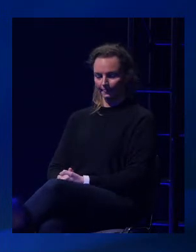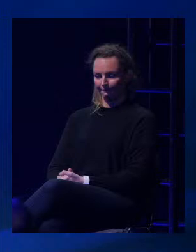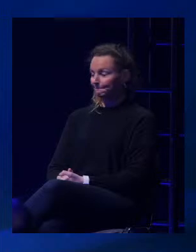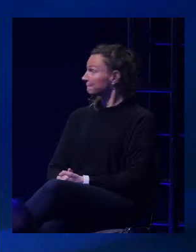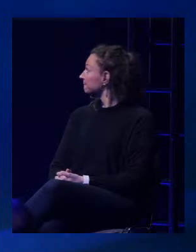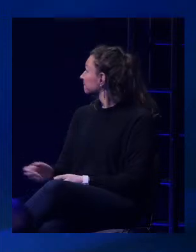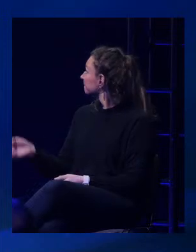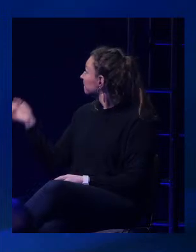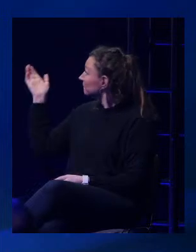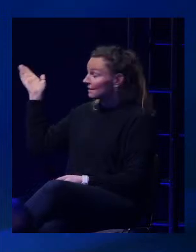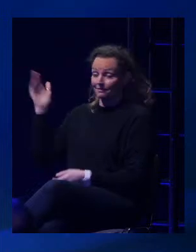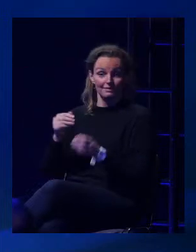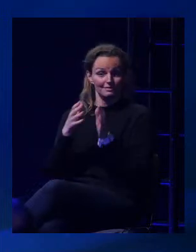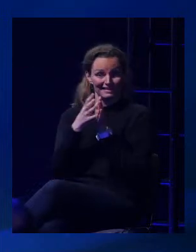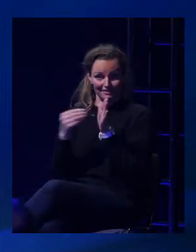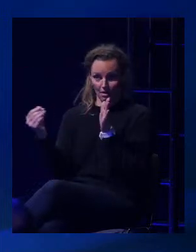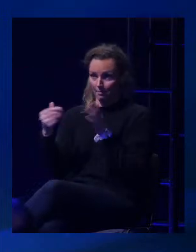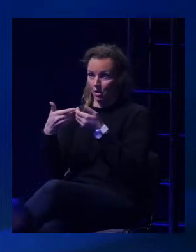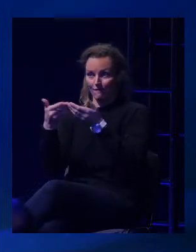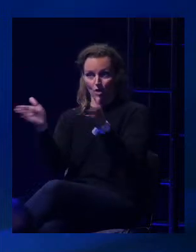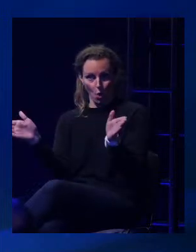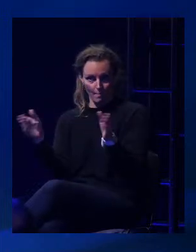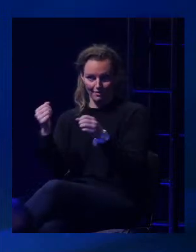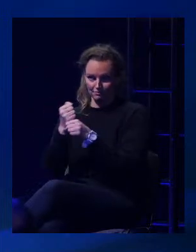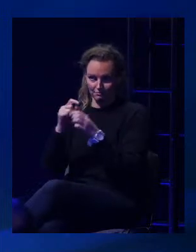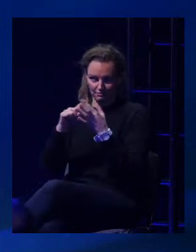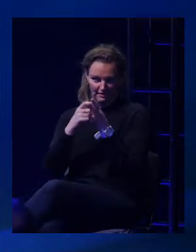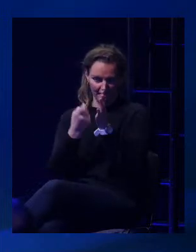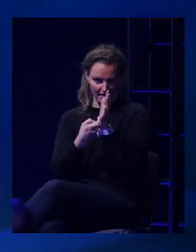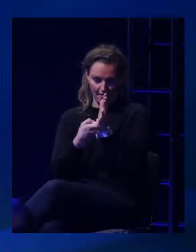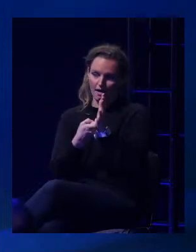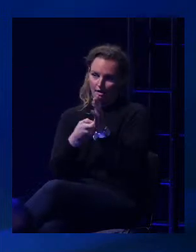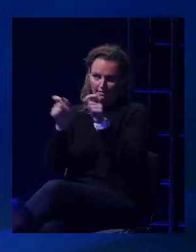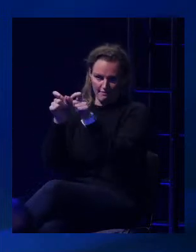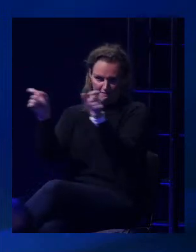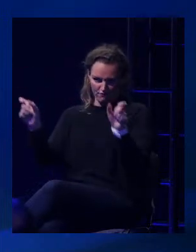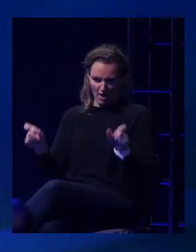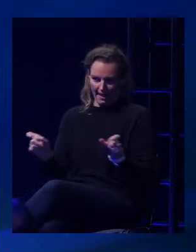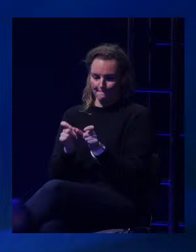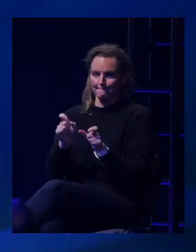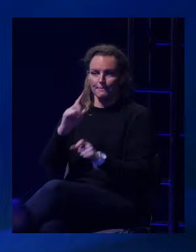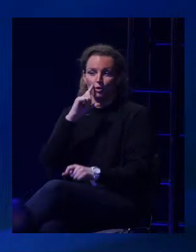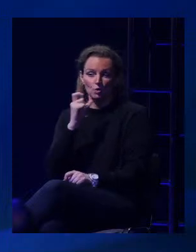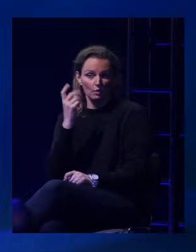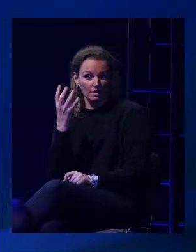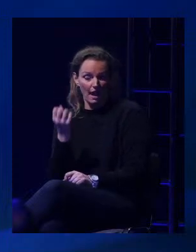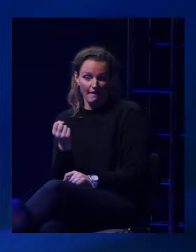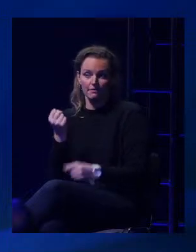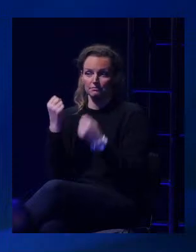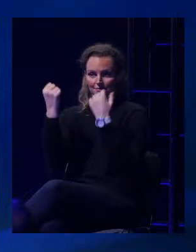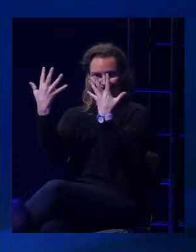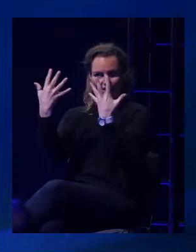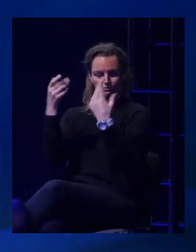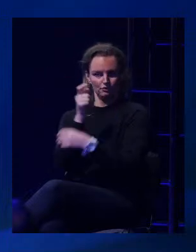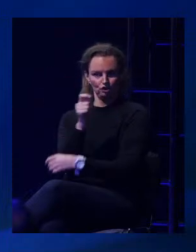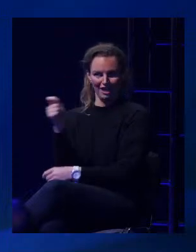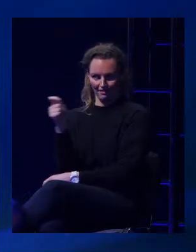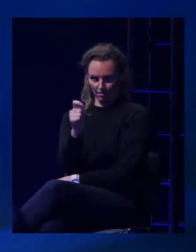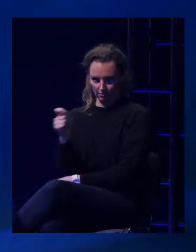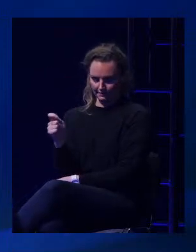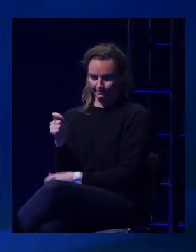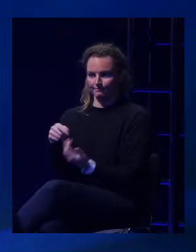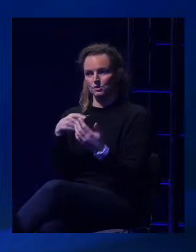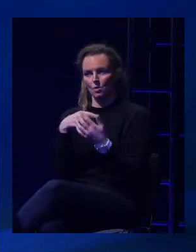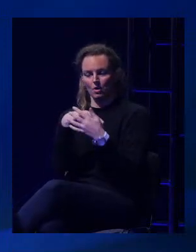So this is an example of the open gear frame. You can get 10 channels, basically. So on a multi-camera shoot, a good example is